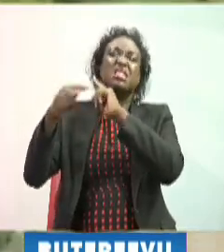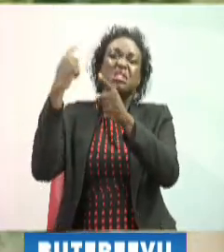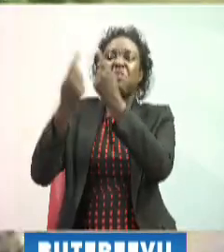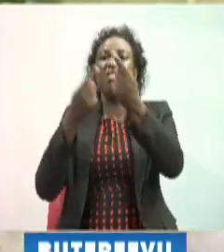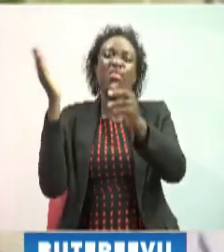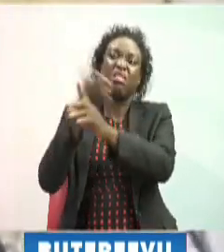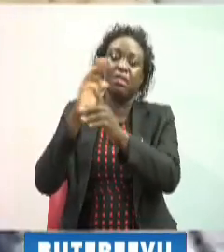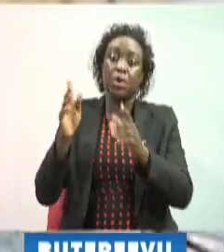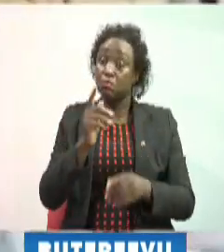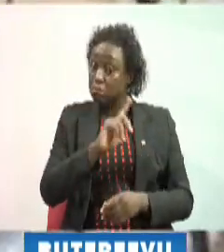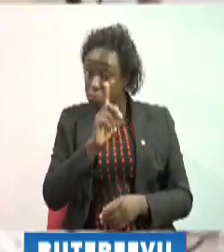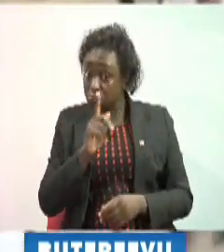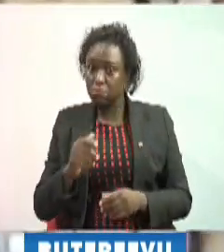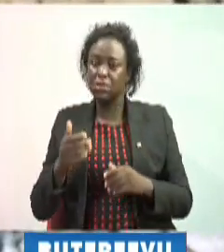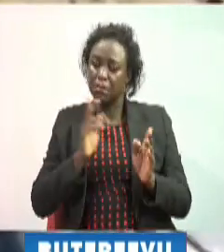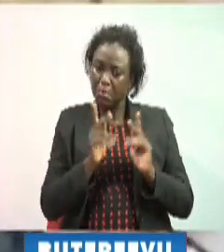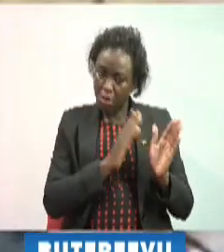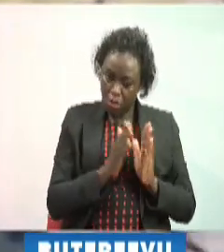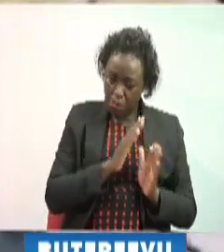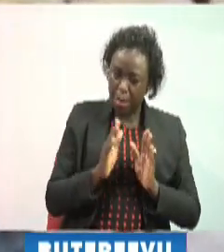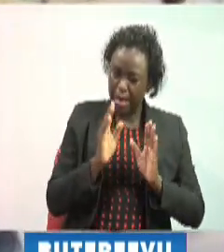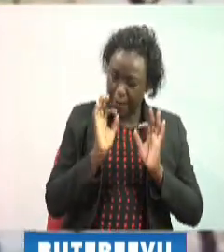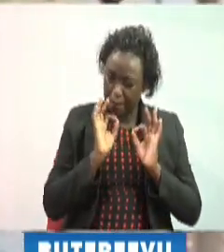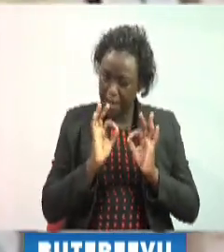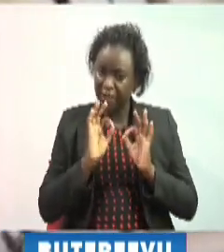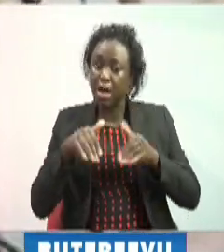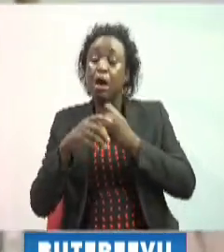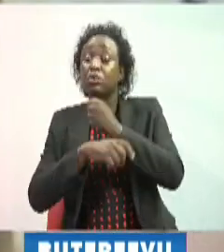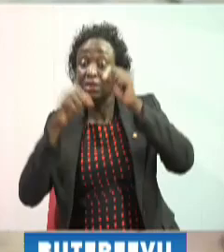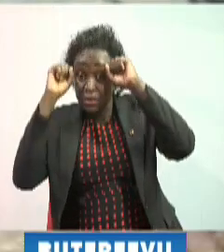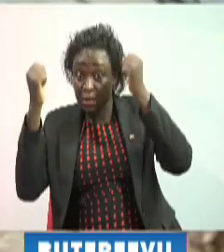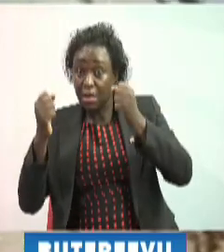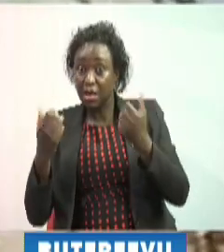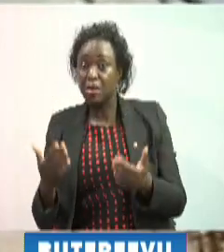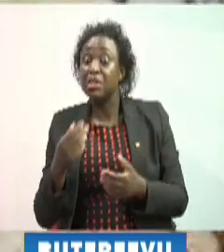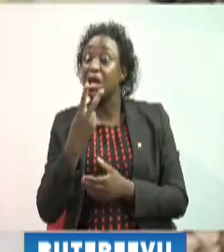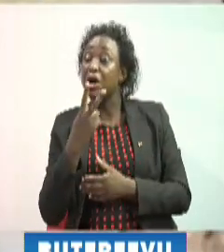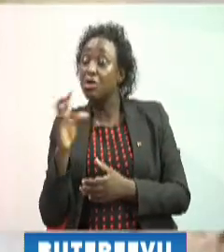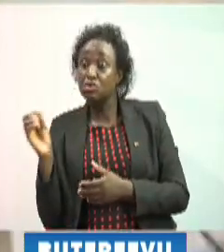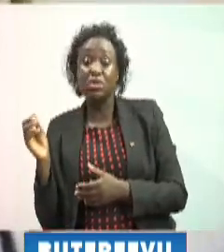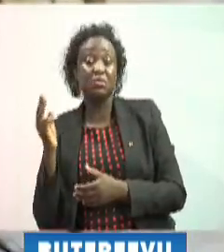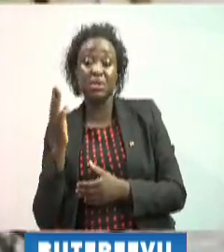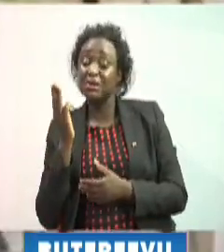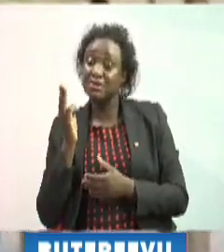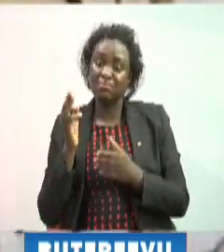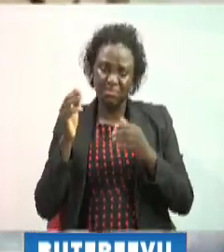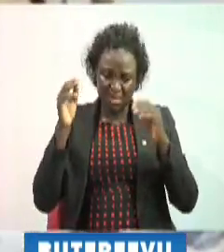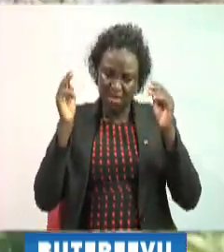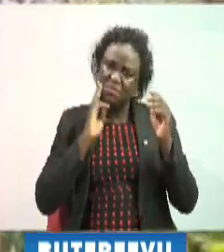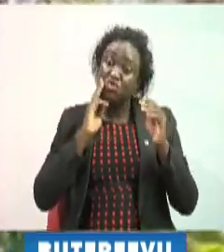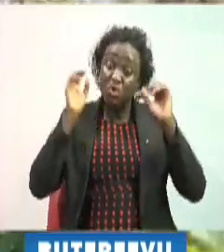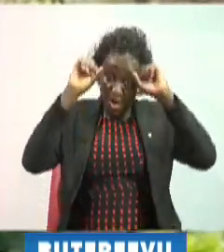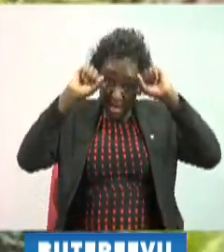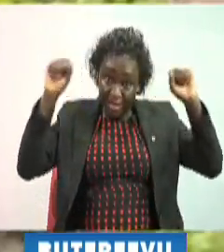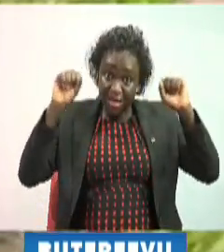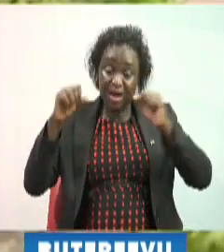obuteketeeke obulungi obugenda mu maaso mu kitundu kino. Butuukidde olwaliwo ng'ente zisoba 200 ezaakabbibwa mu bitundu by'Eteso byokka kyokka abantu bangi mu bitundu